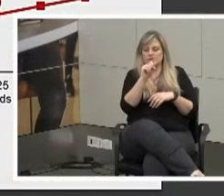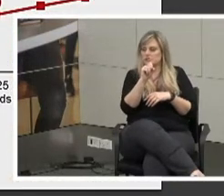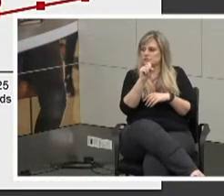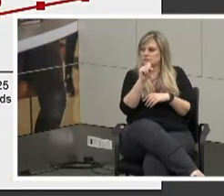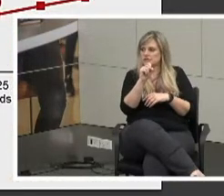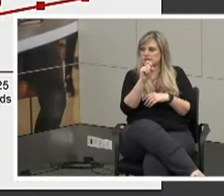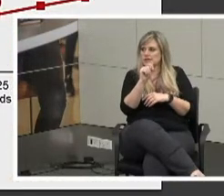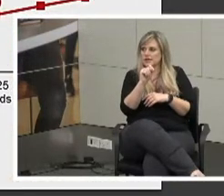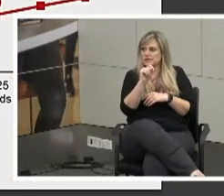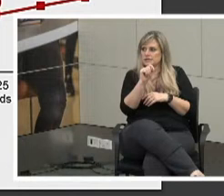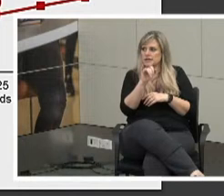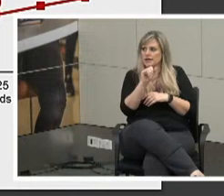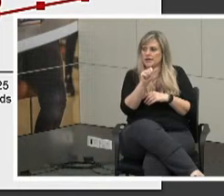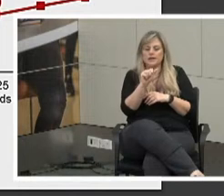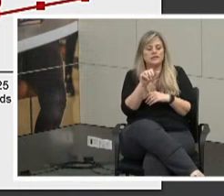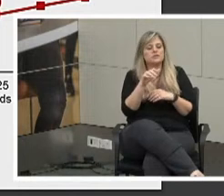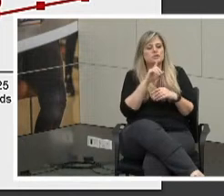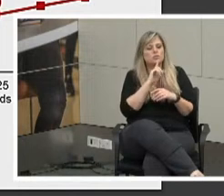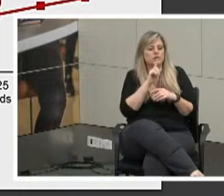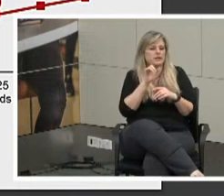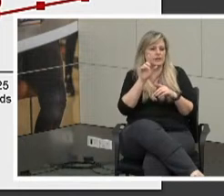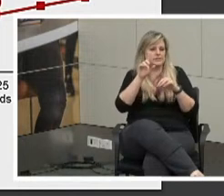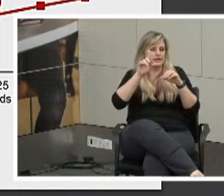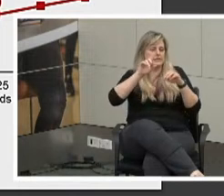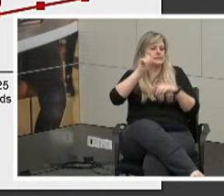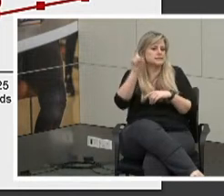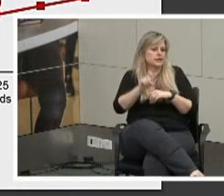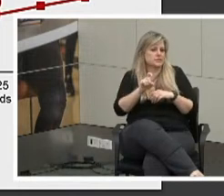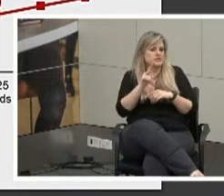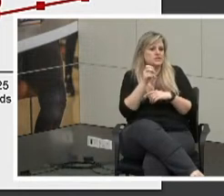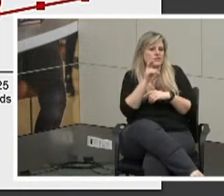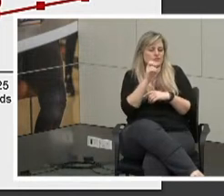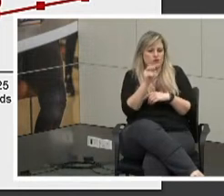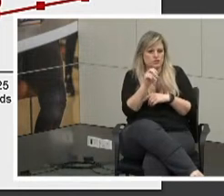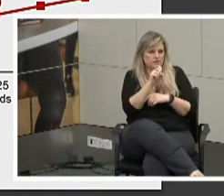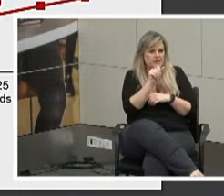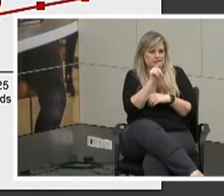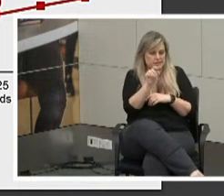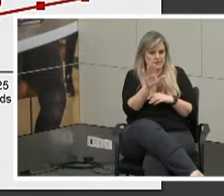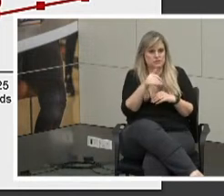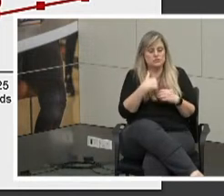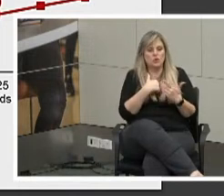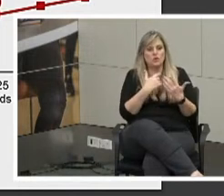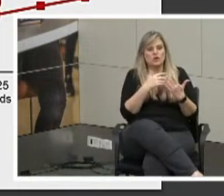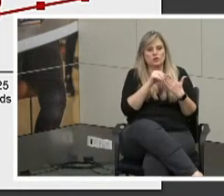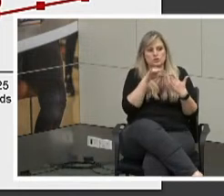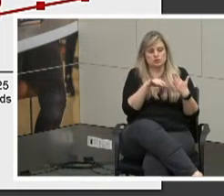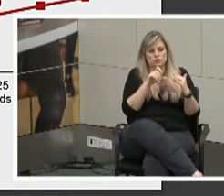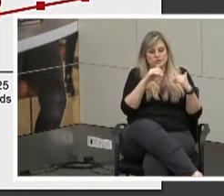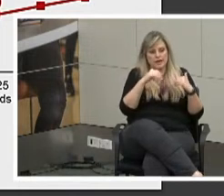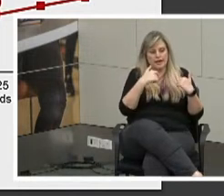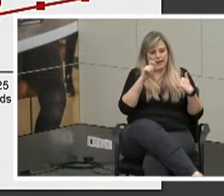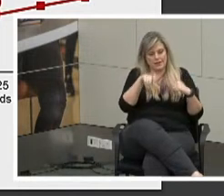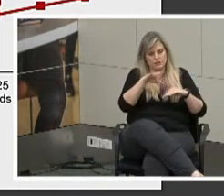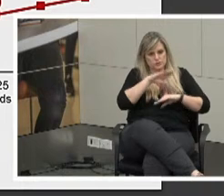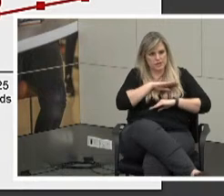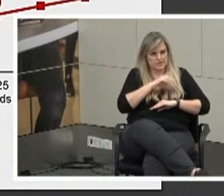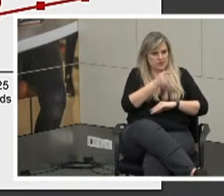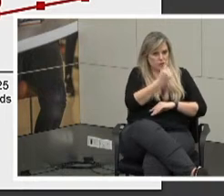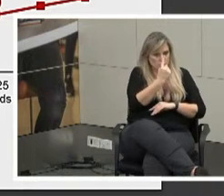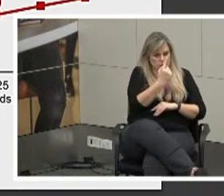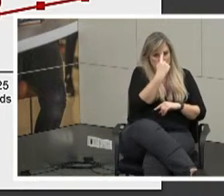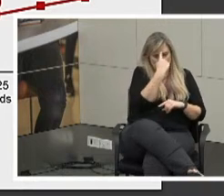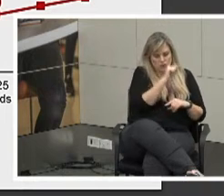the SAT um and students must must hit a threshold on on one of those Assessments in reading and math um and so we really